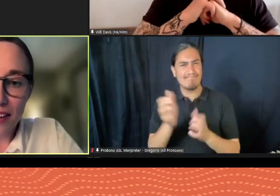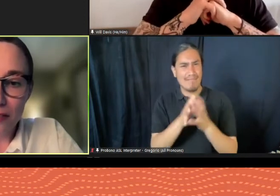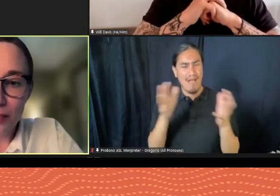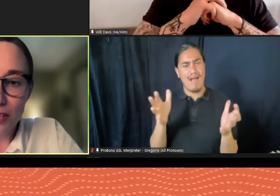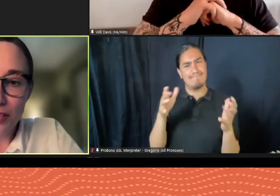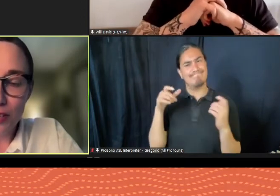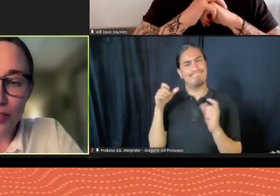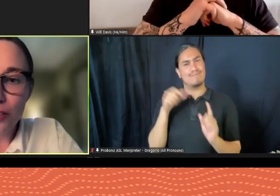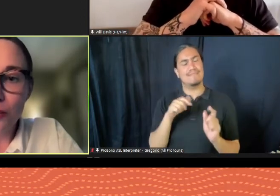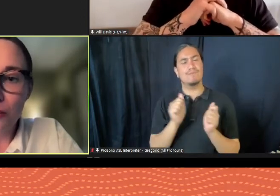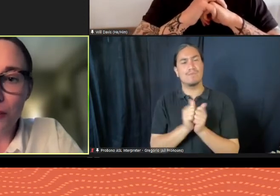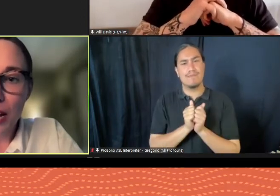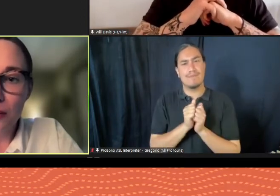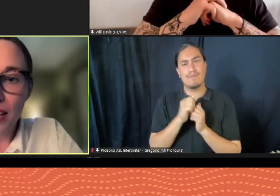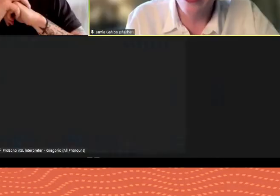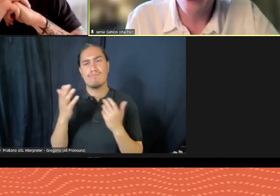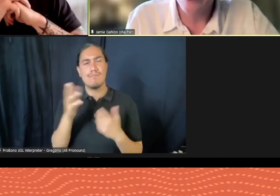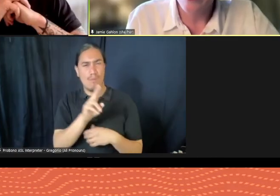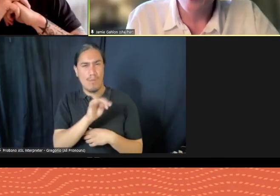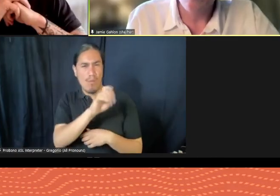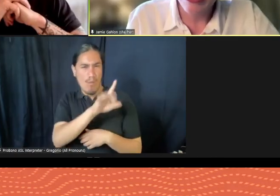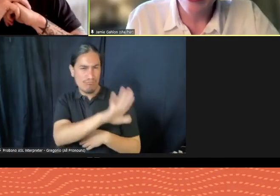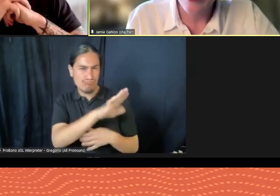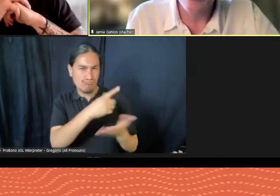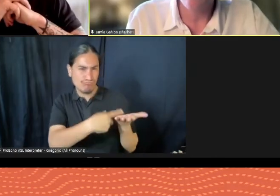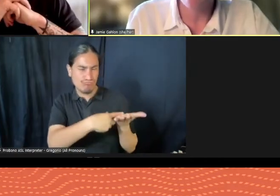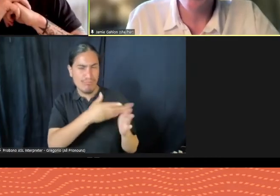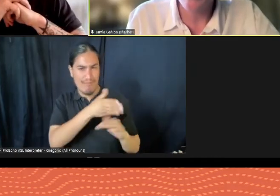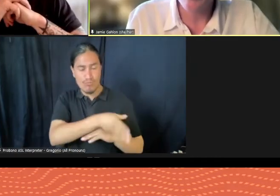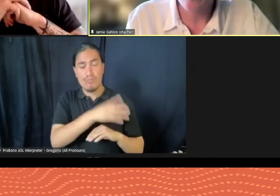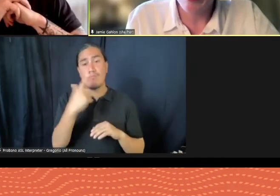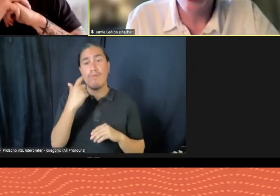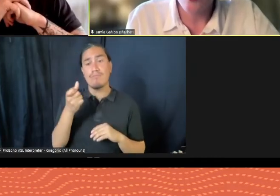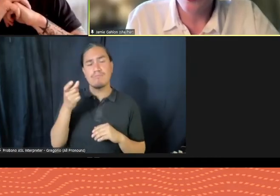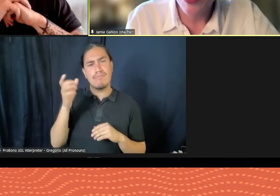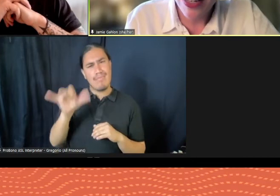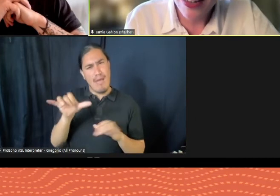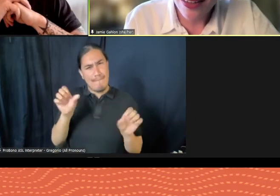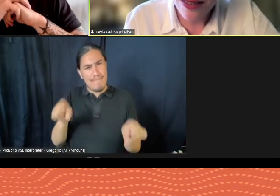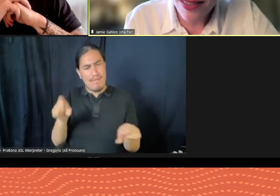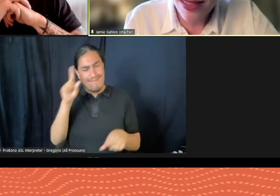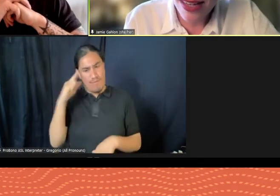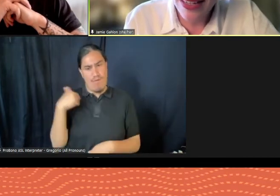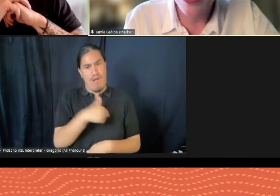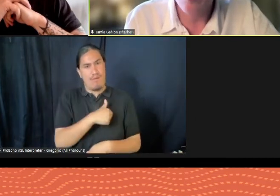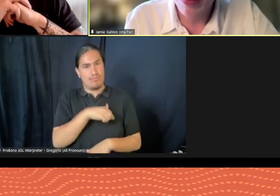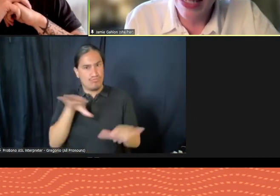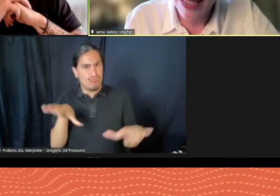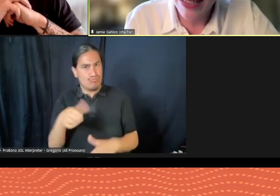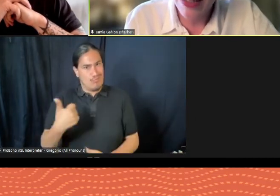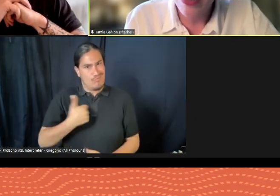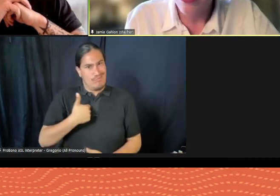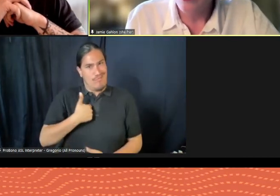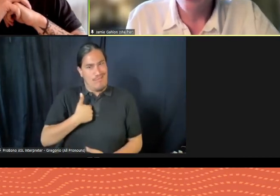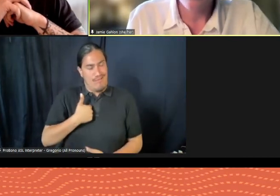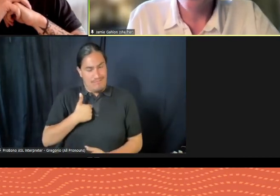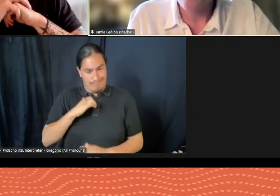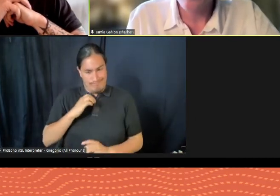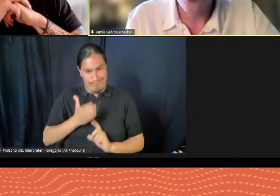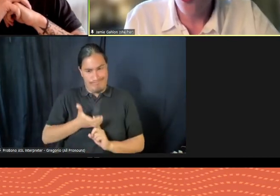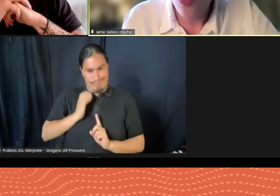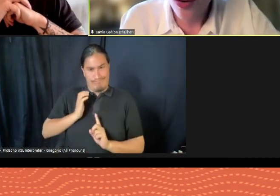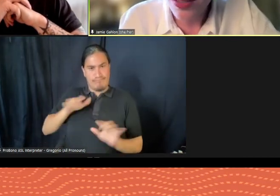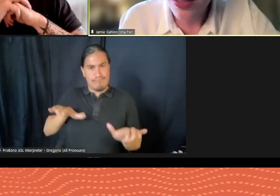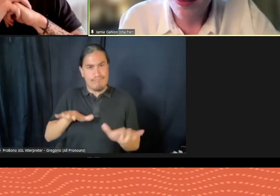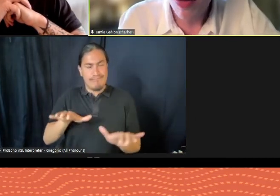that conversation too, around like, being the ability to be ourselves and to be,